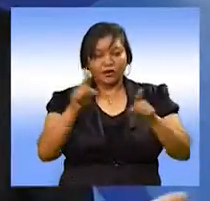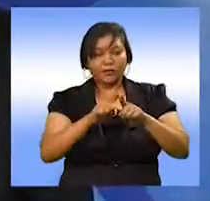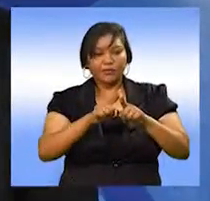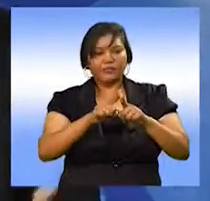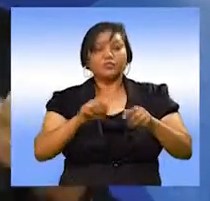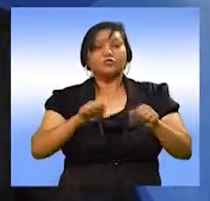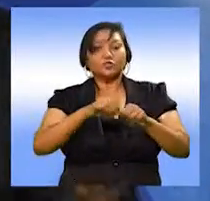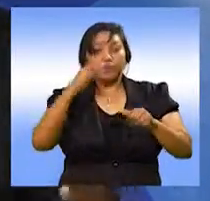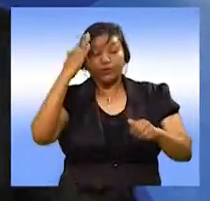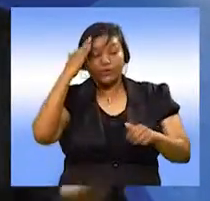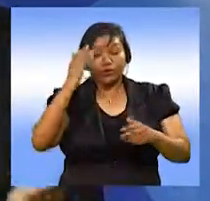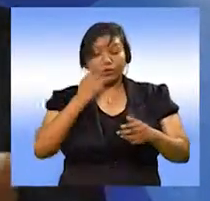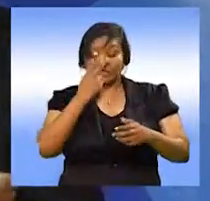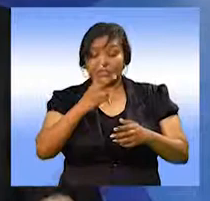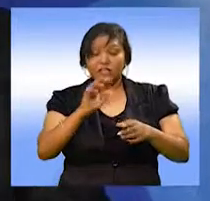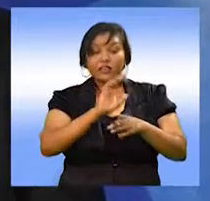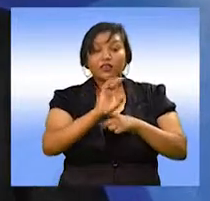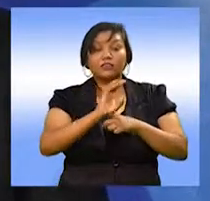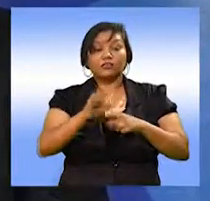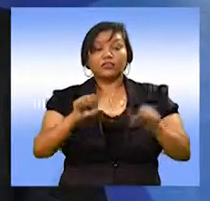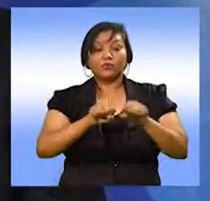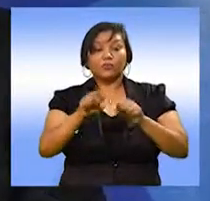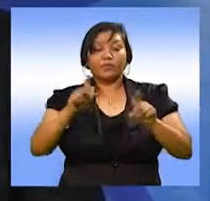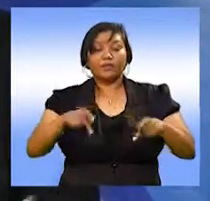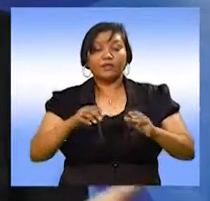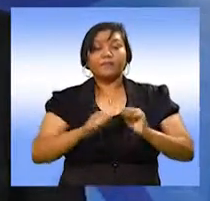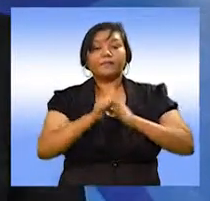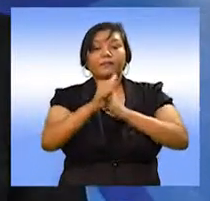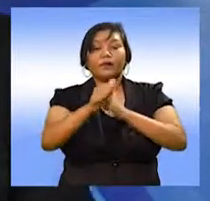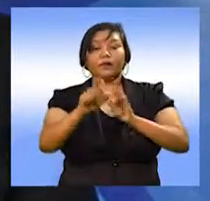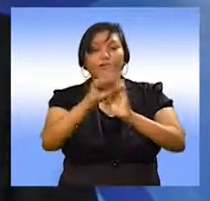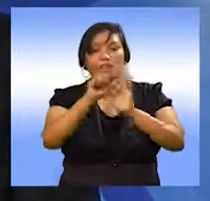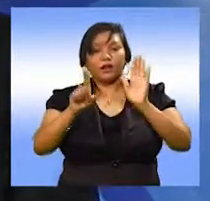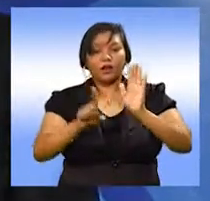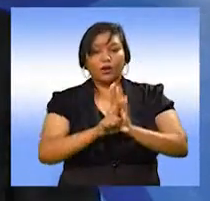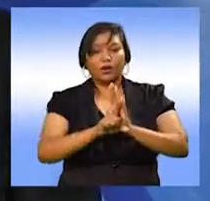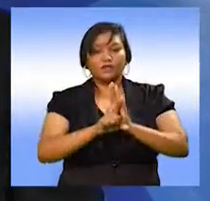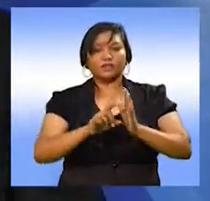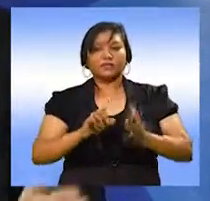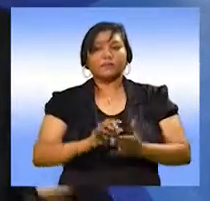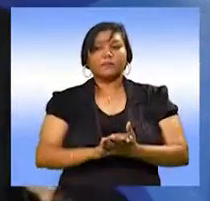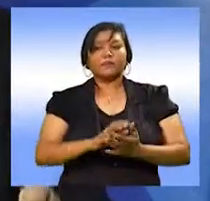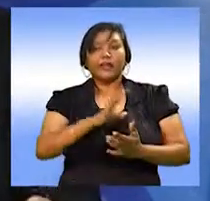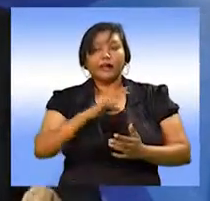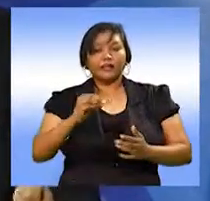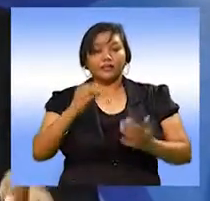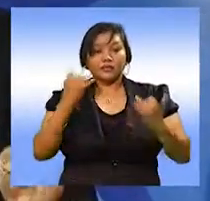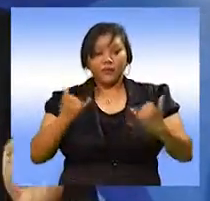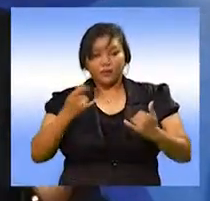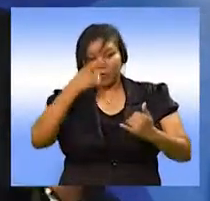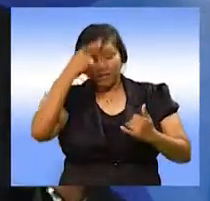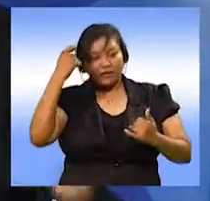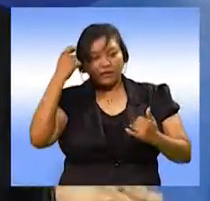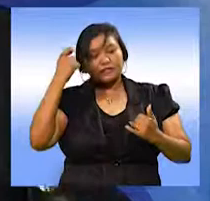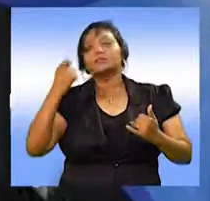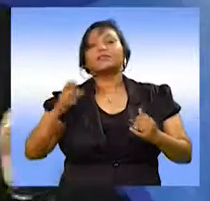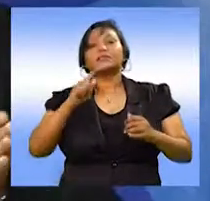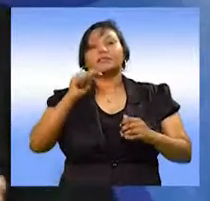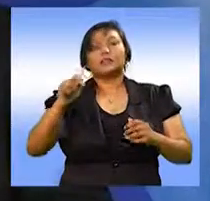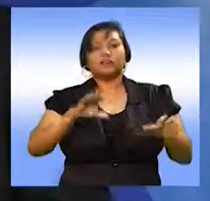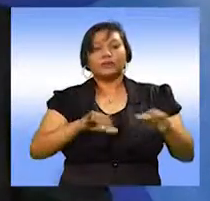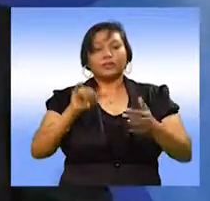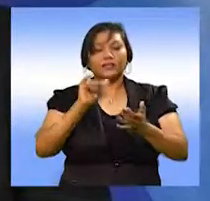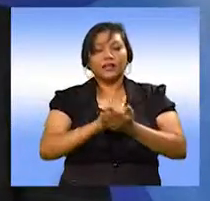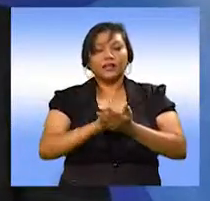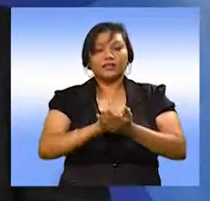the contracts, seen evidence that the contract is authorized and is in fact up to date. And through that process, we have targeted